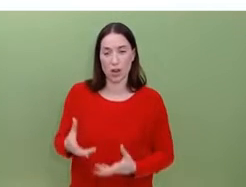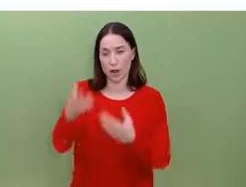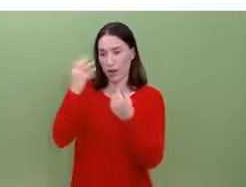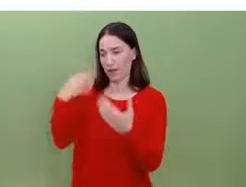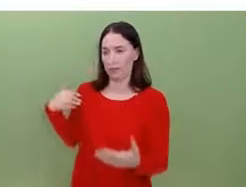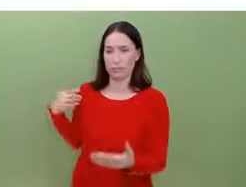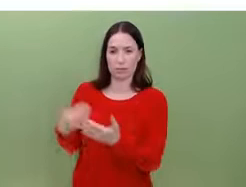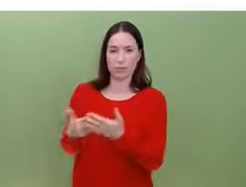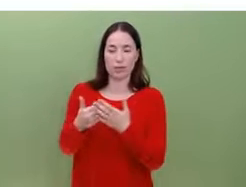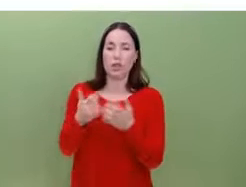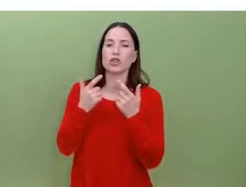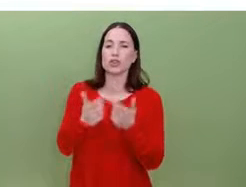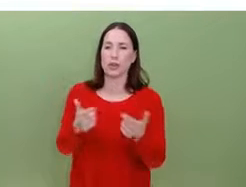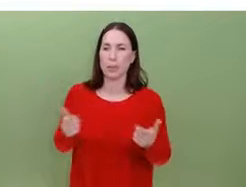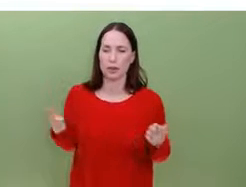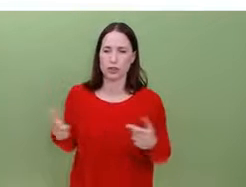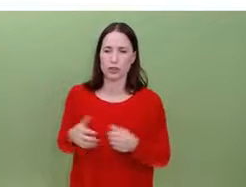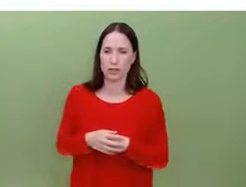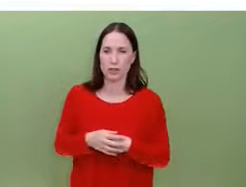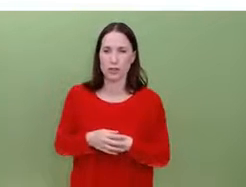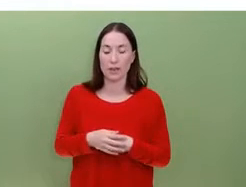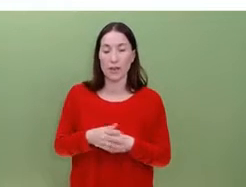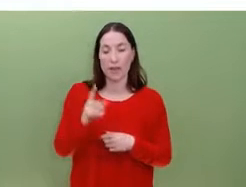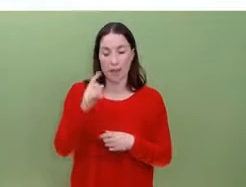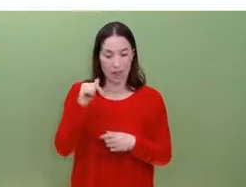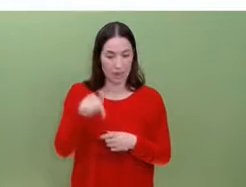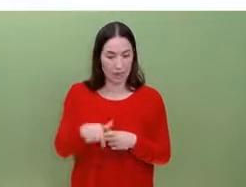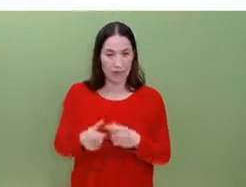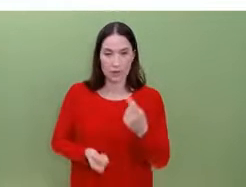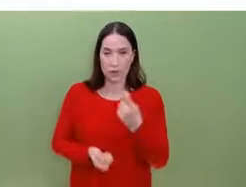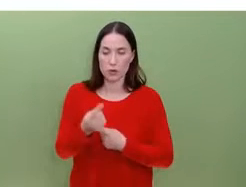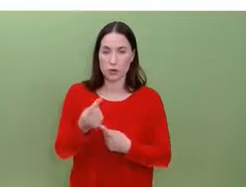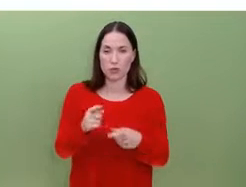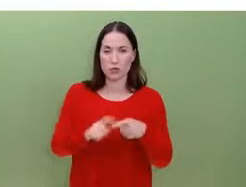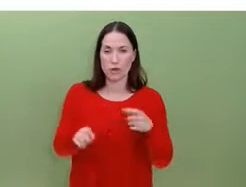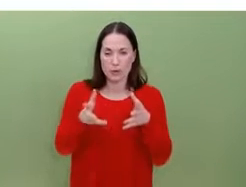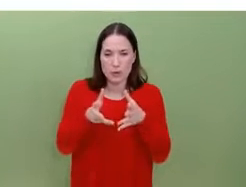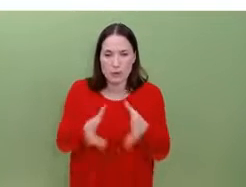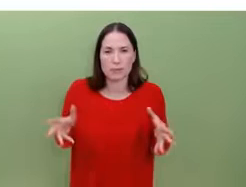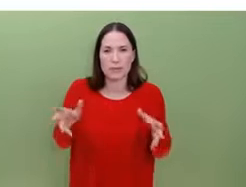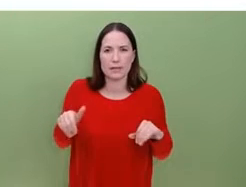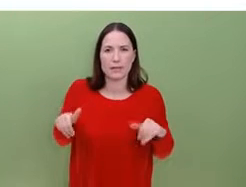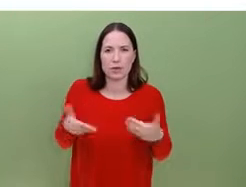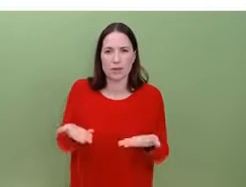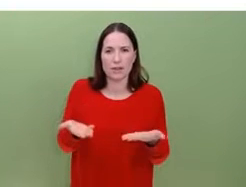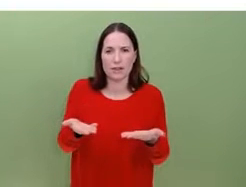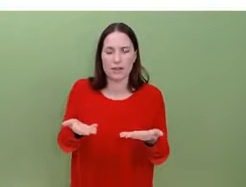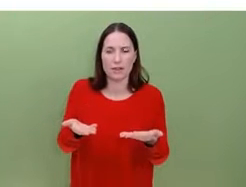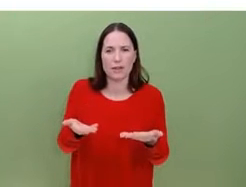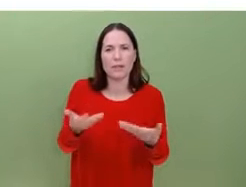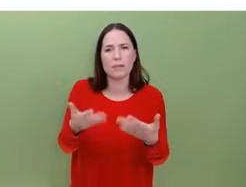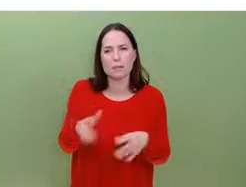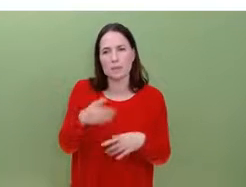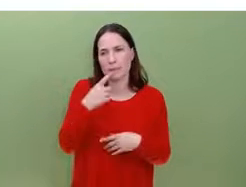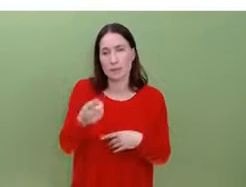don't use this as an opportunity to continue to expand services, I talked about the enormous rural areas up here in